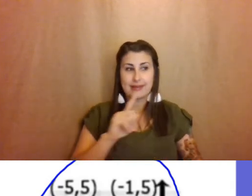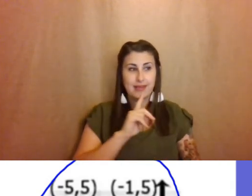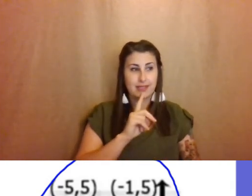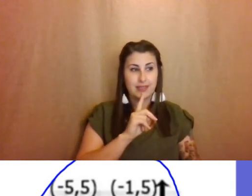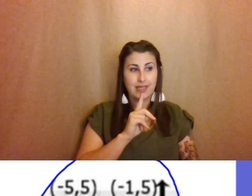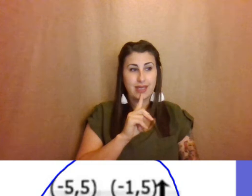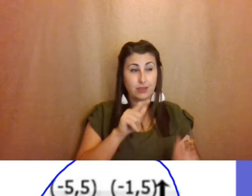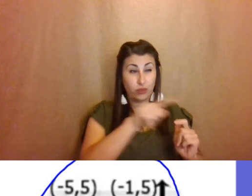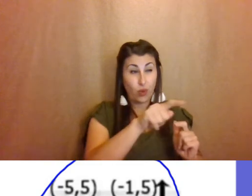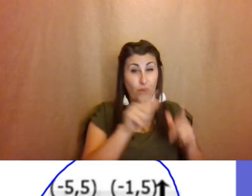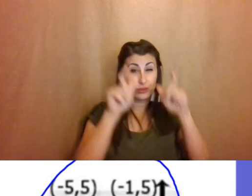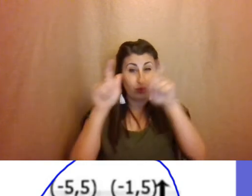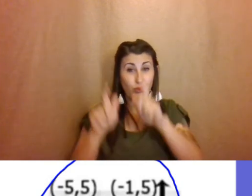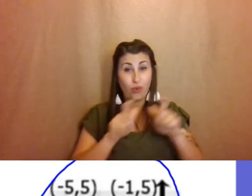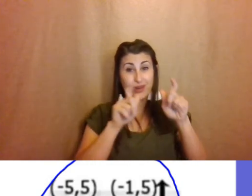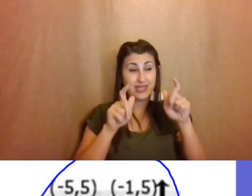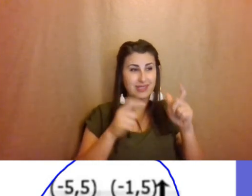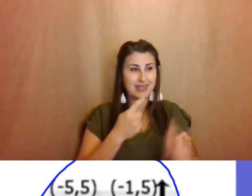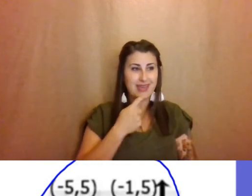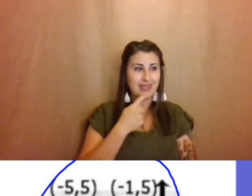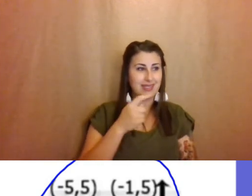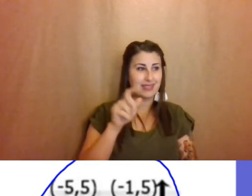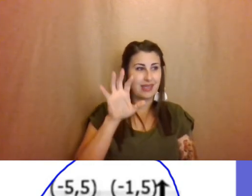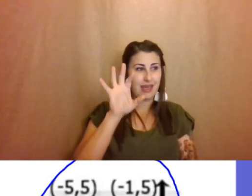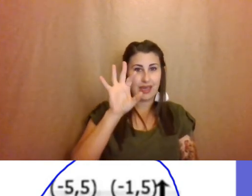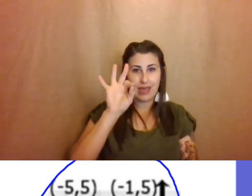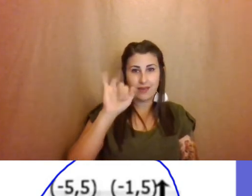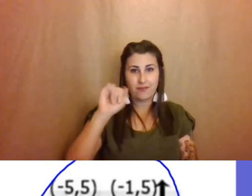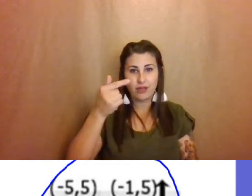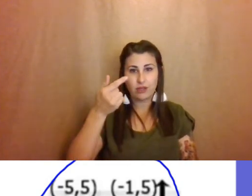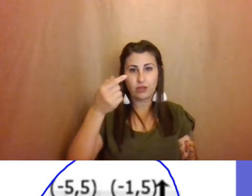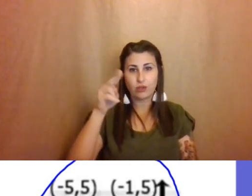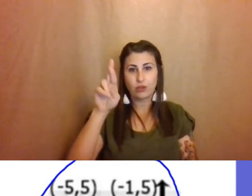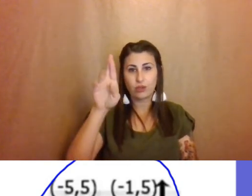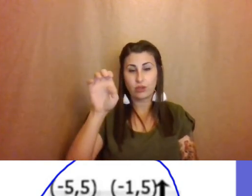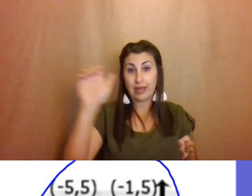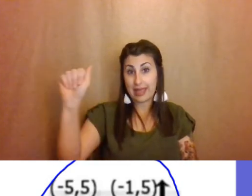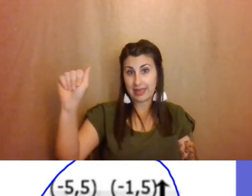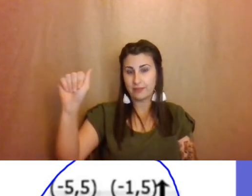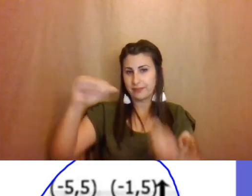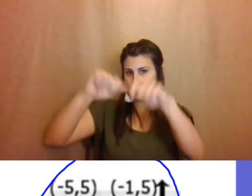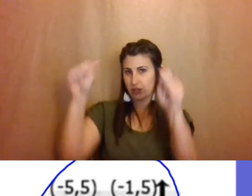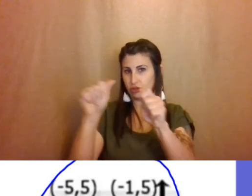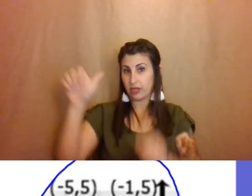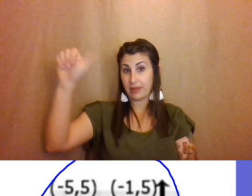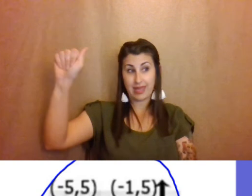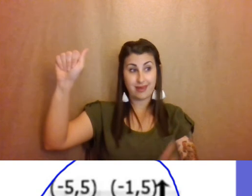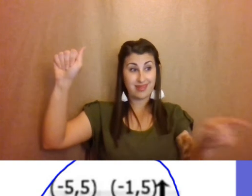this says figure A, so it's the original. This says figure A prime. This means it's